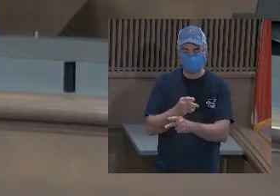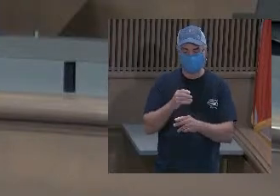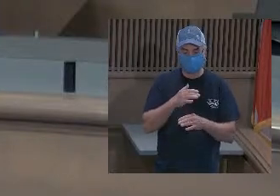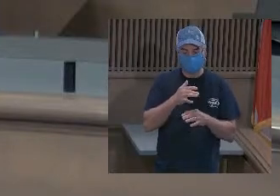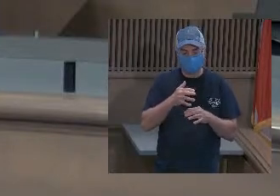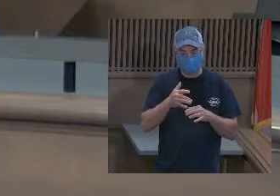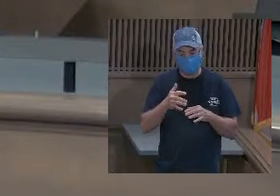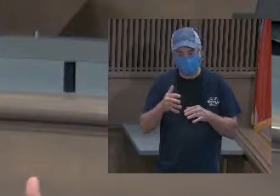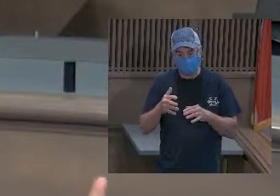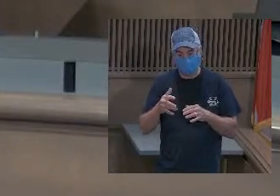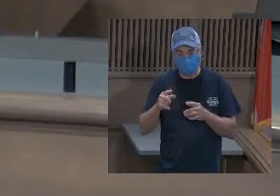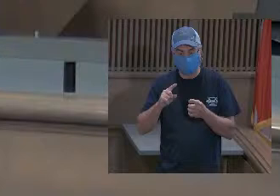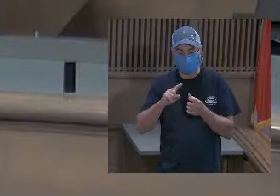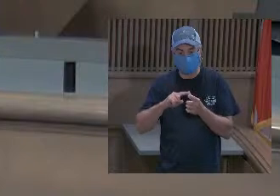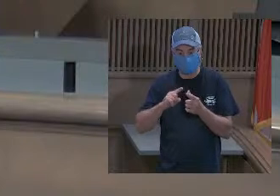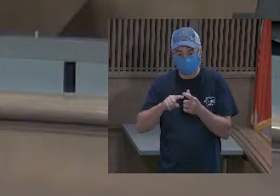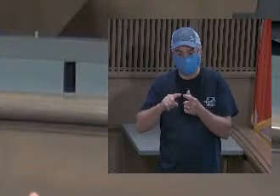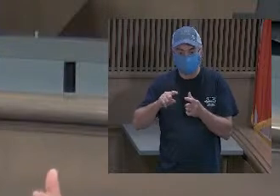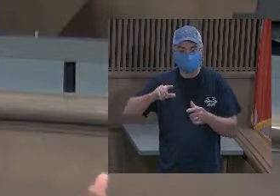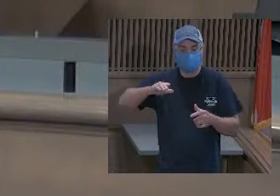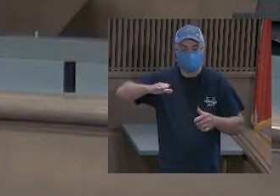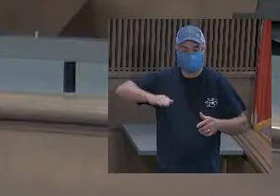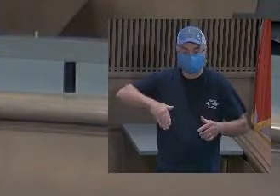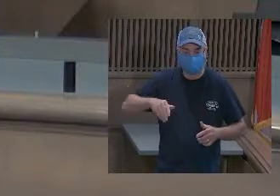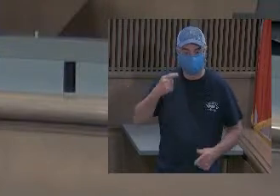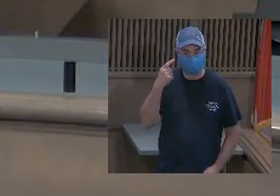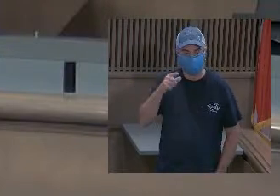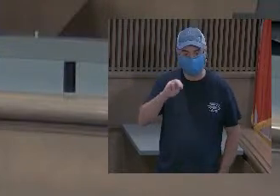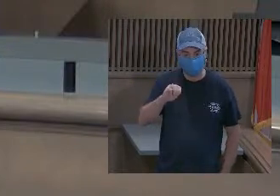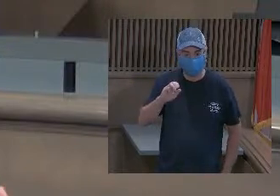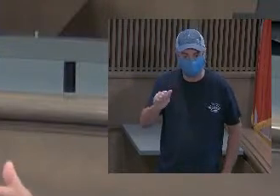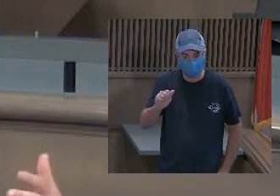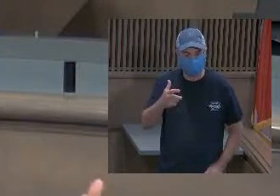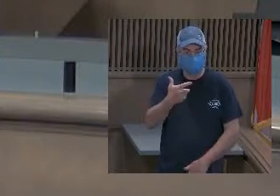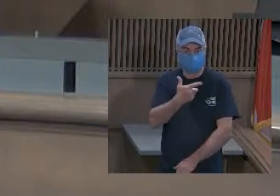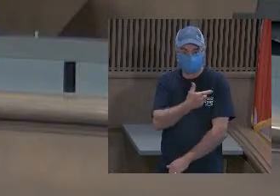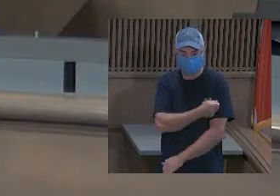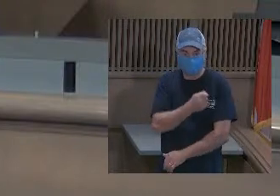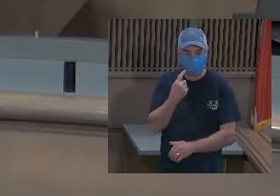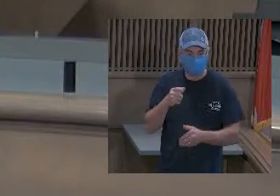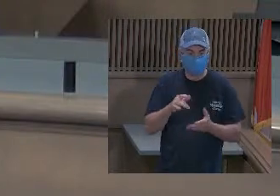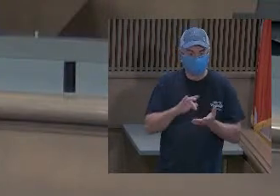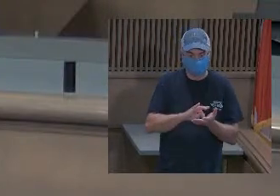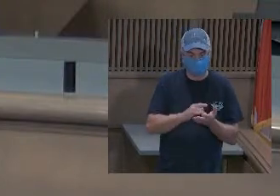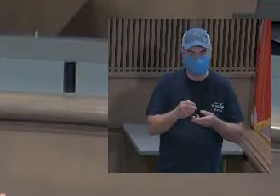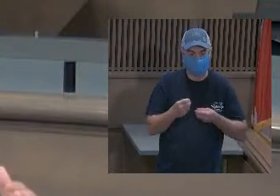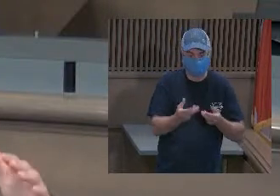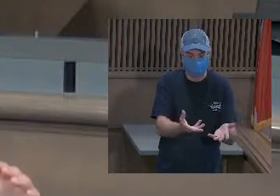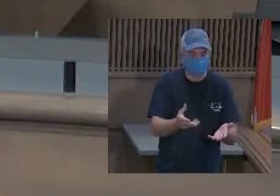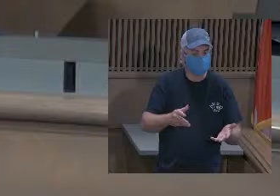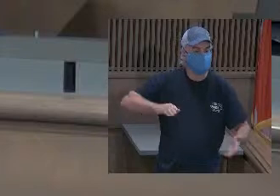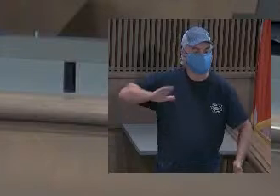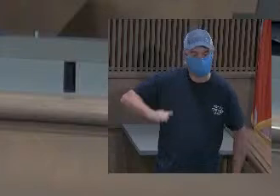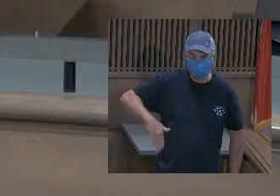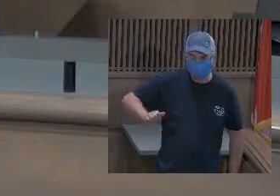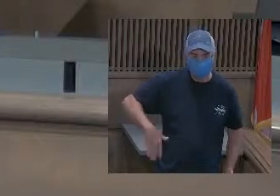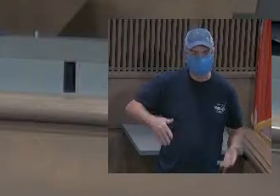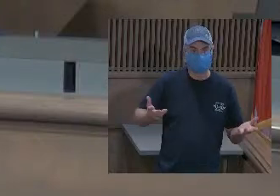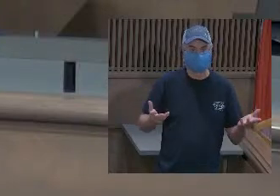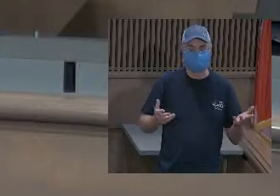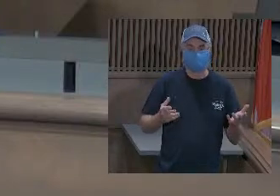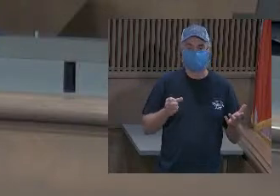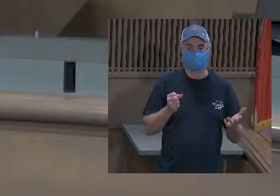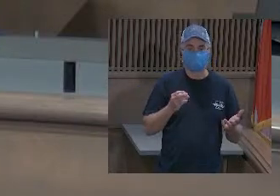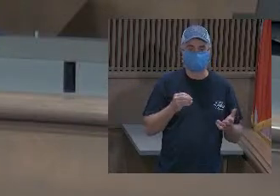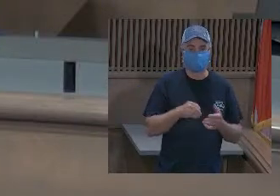of people here in the community, they think that, oh, you know, I can tough it out, or I'm going to get better. And what they do is they